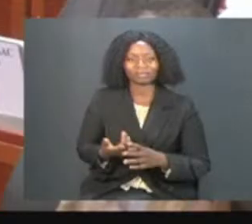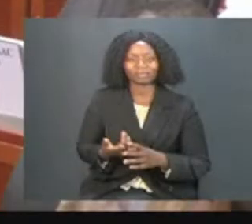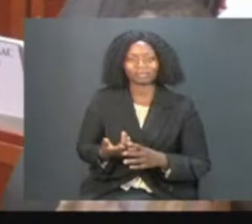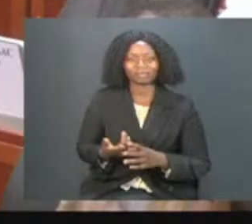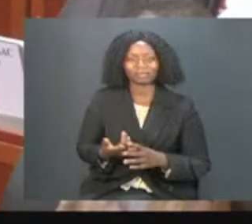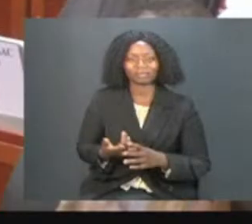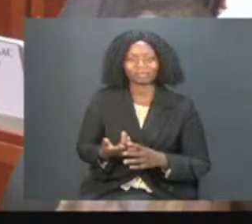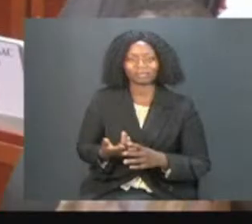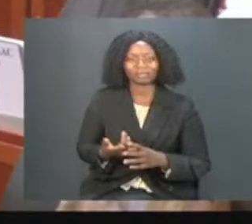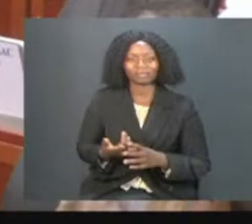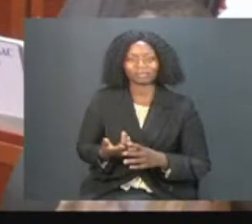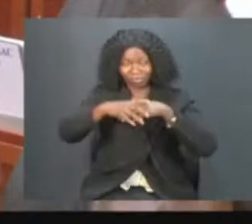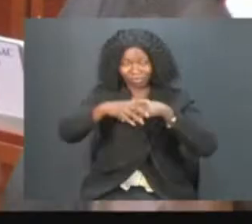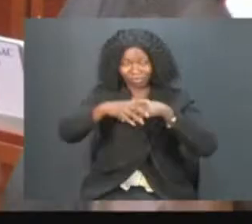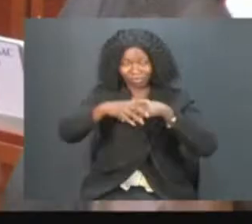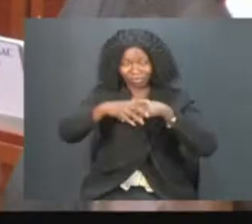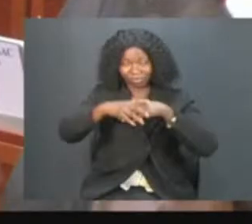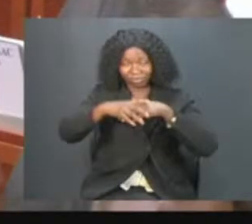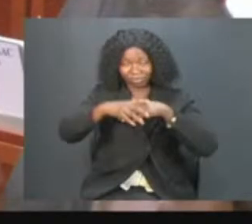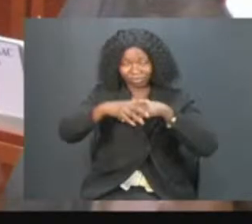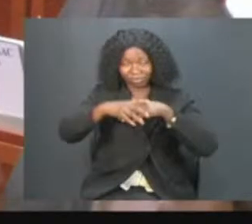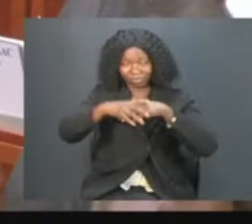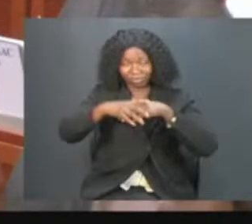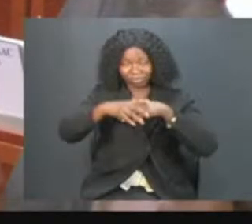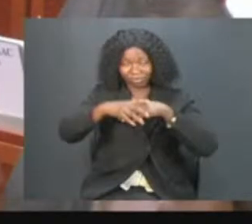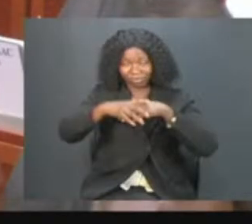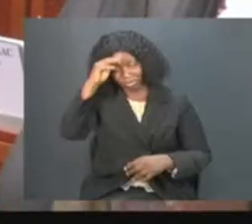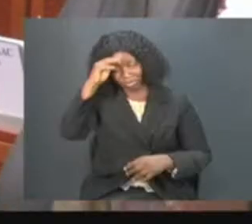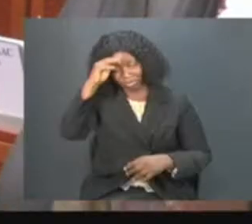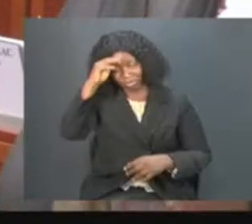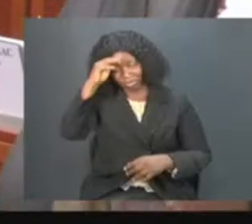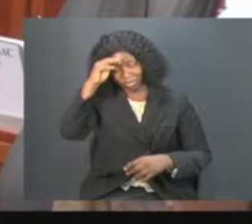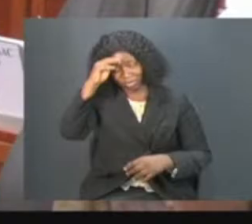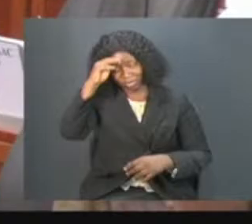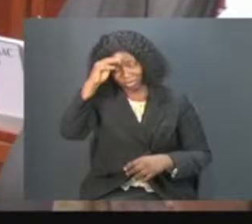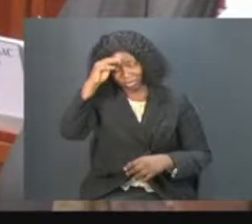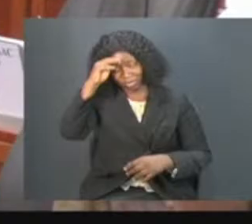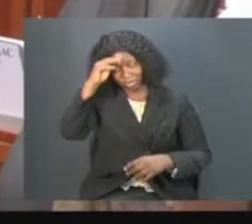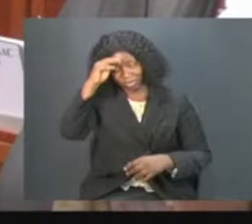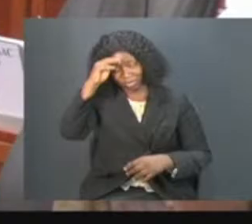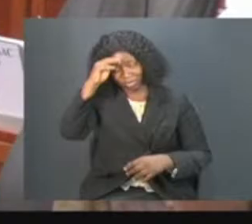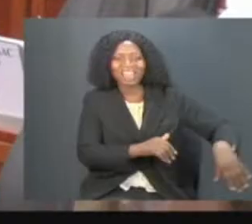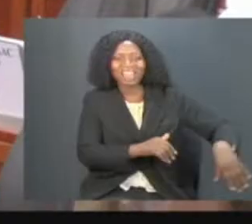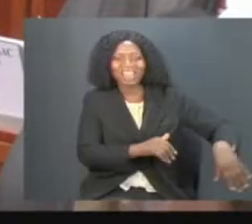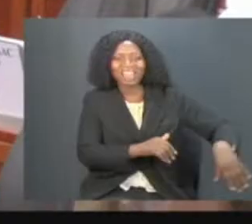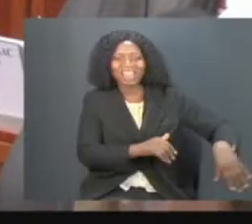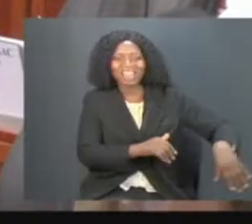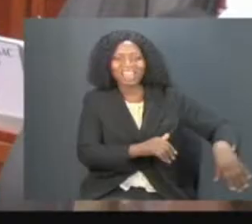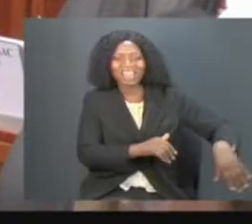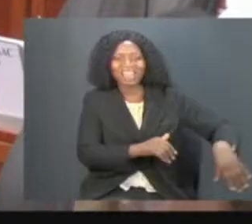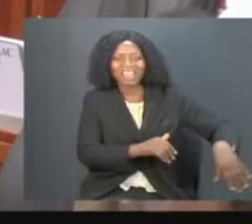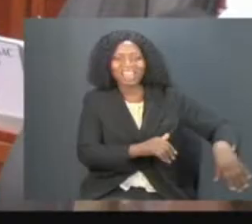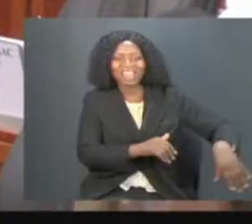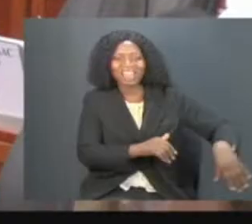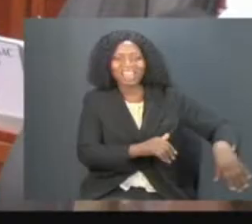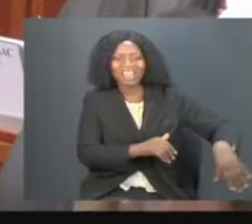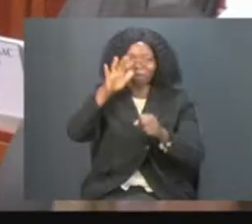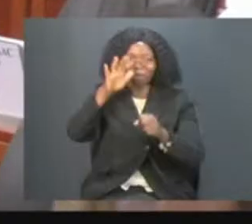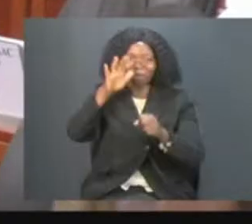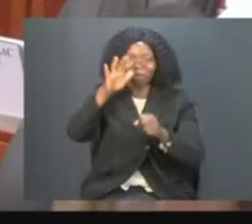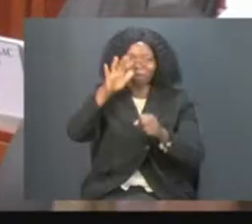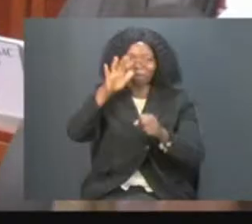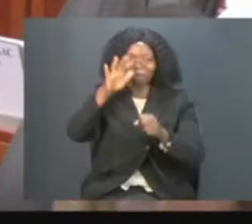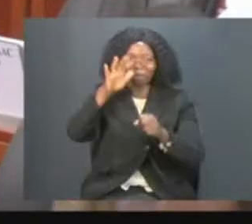the President for keeping faith with the people of Ghana, for not living like others who promised and never came to this house. He